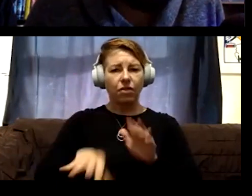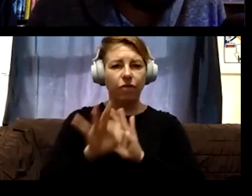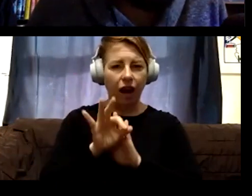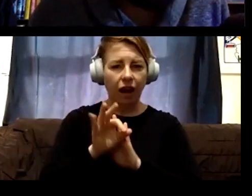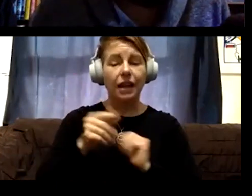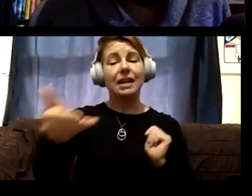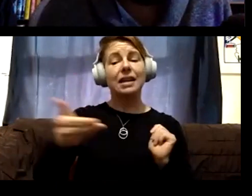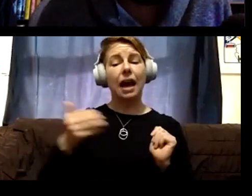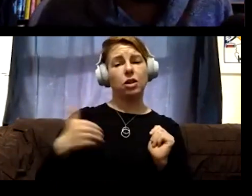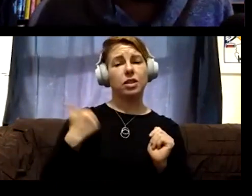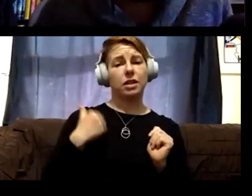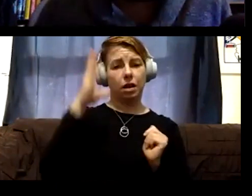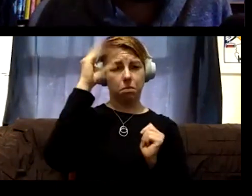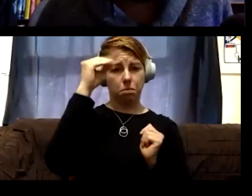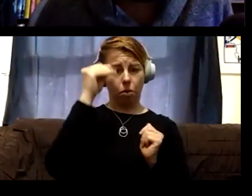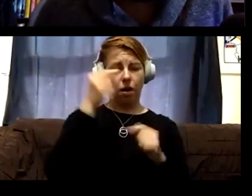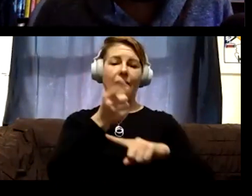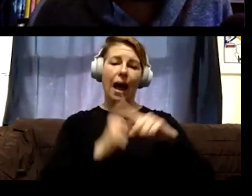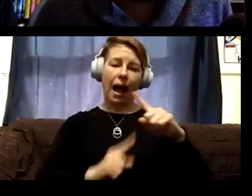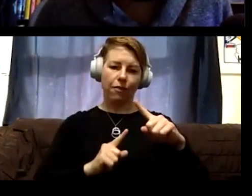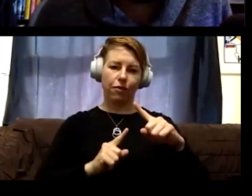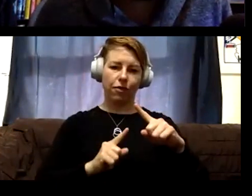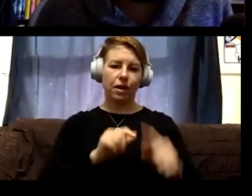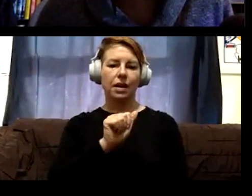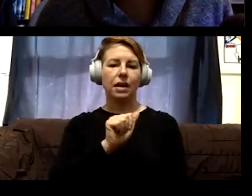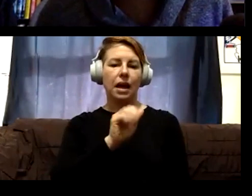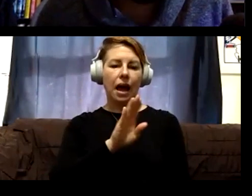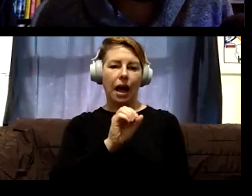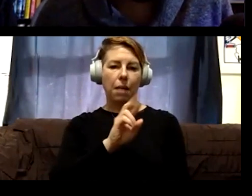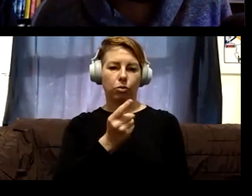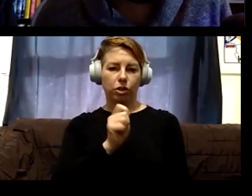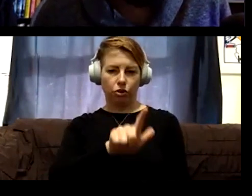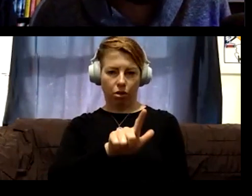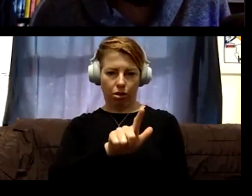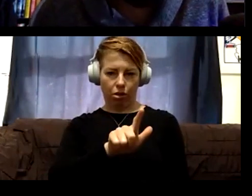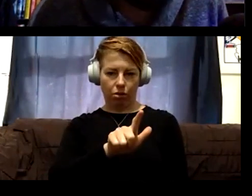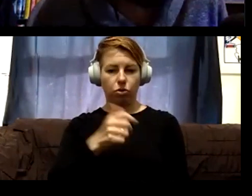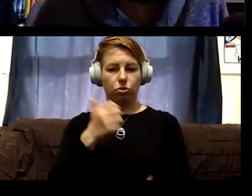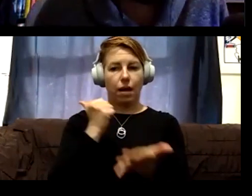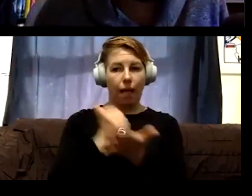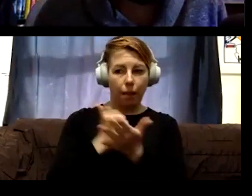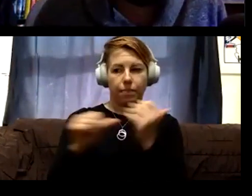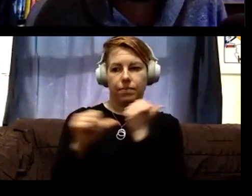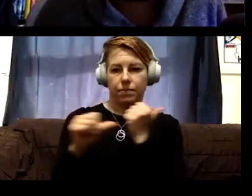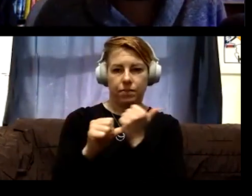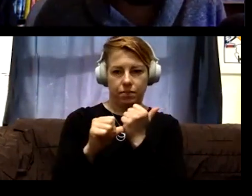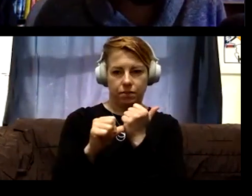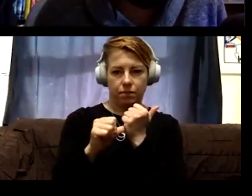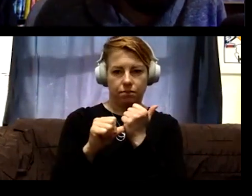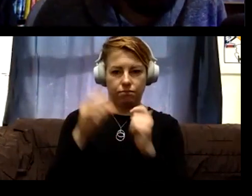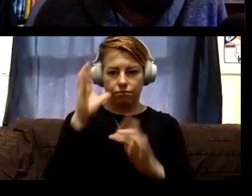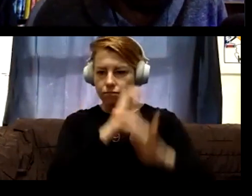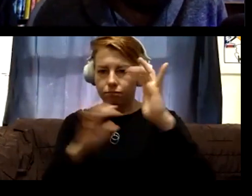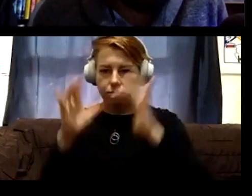to assist him on his quest. Because the anthropologist refuses to believe that any peoples could be so